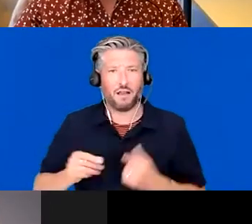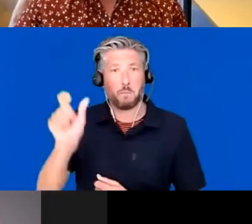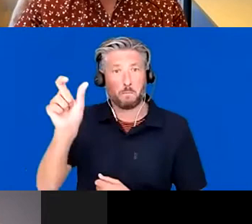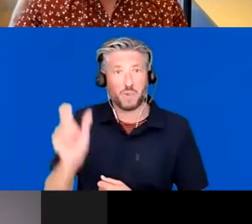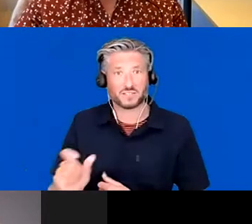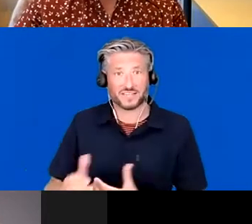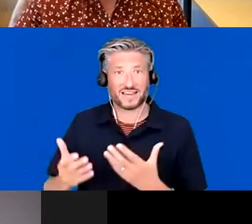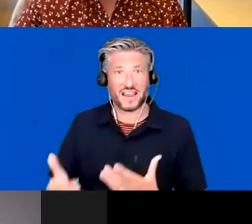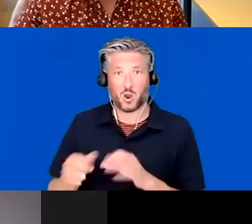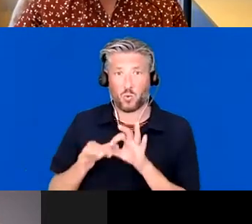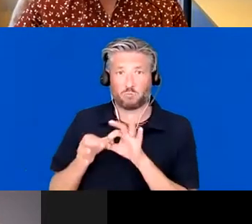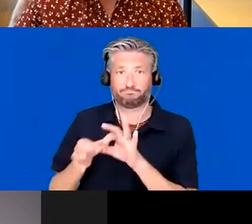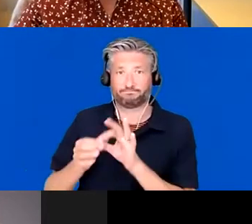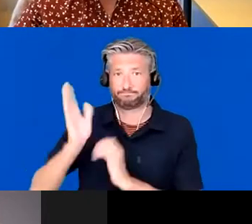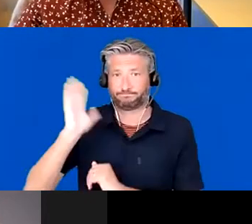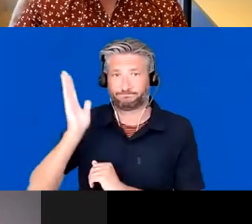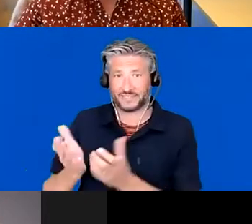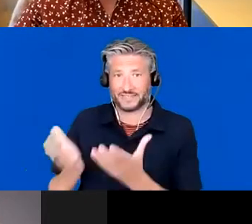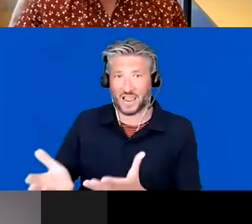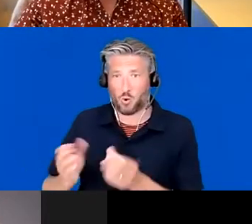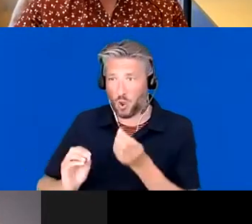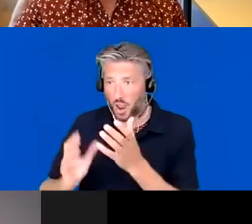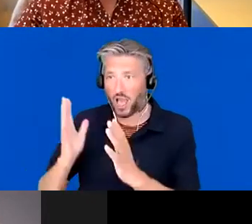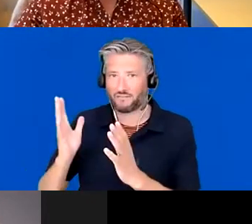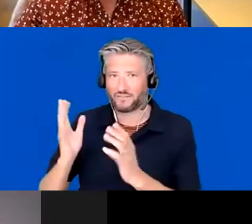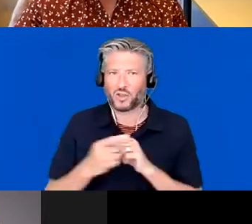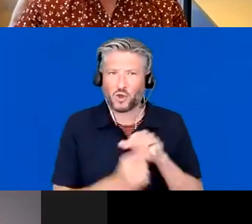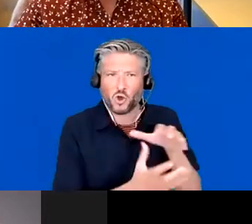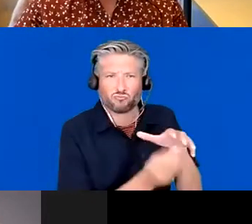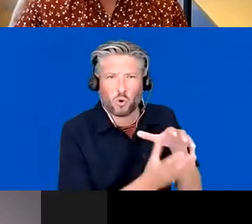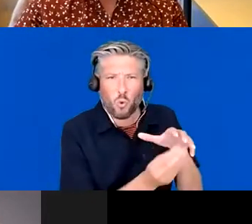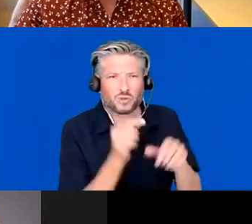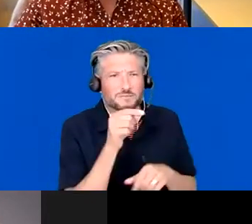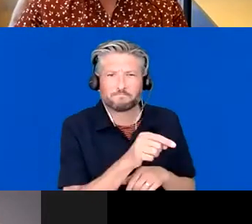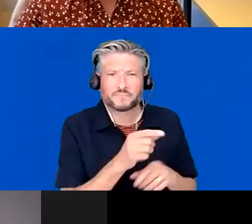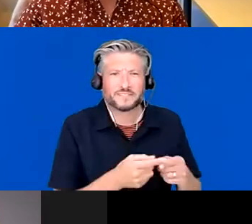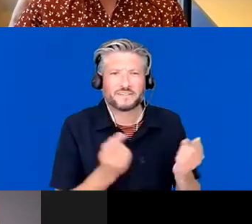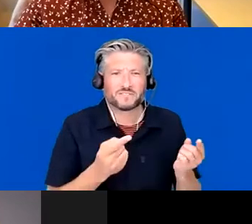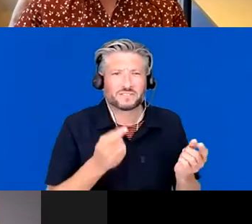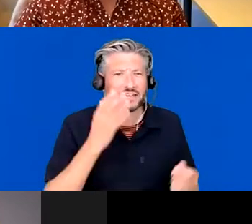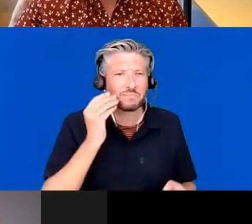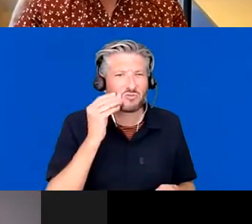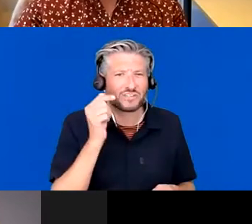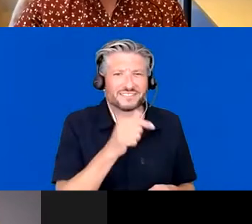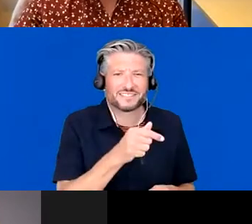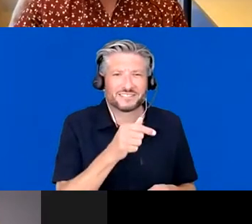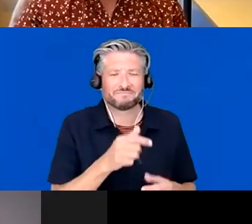putting, when I'm watching a video as a presentation. So I personally preferred this approach, which has some